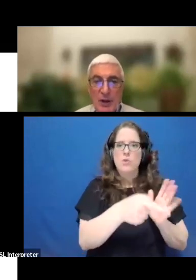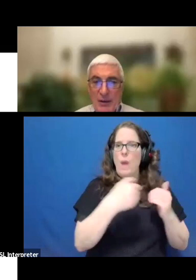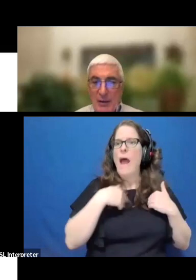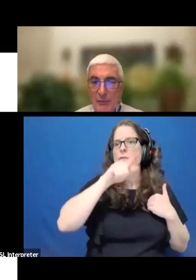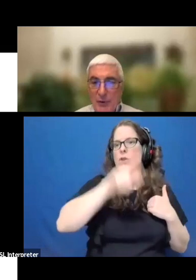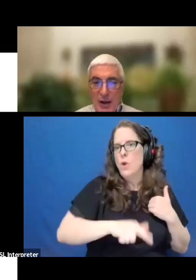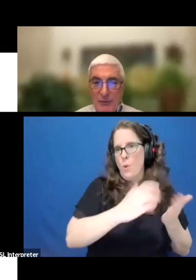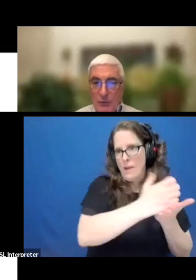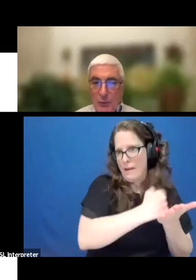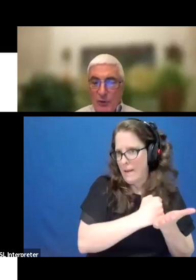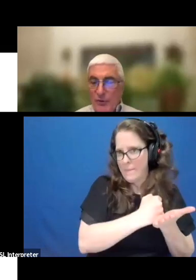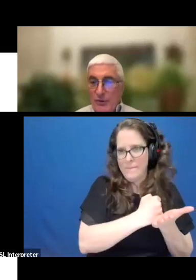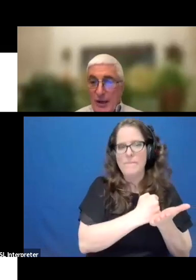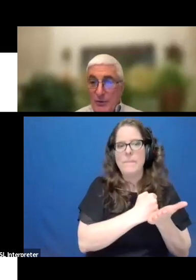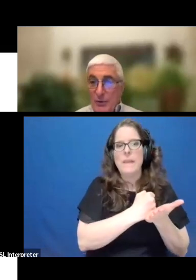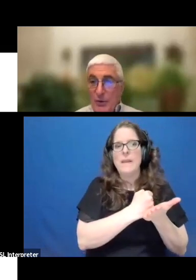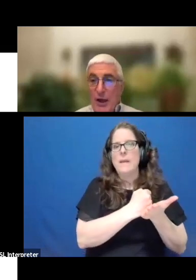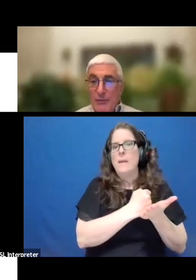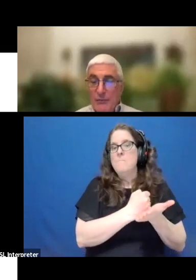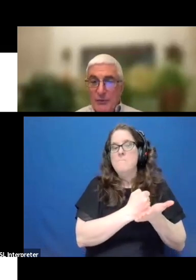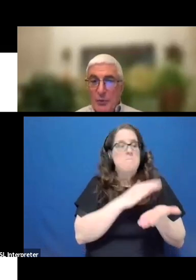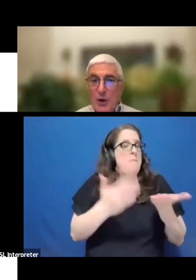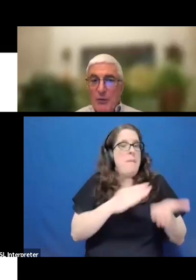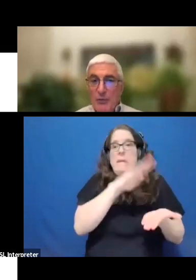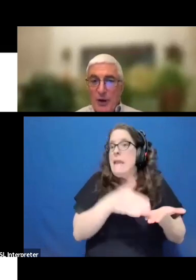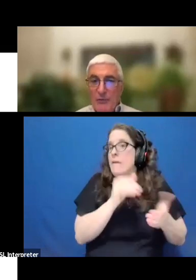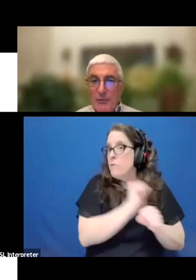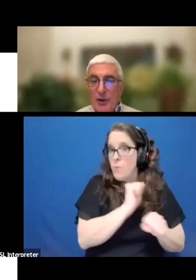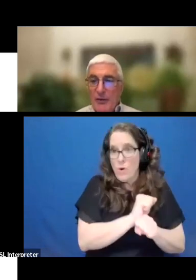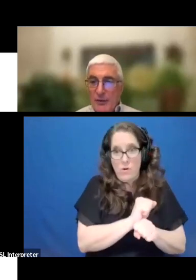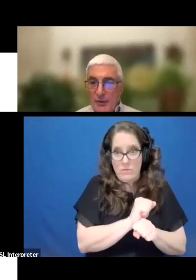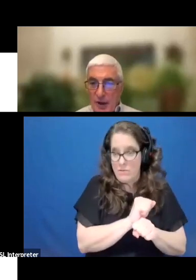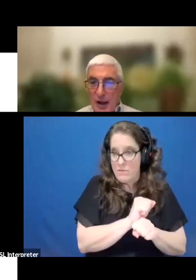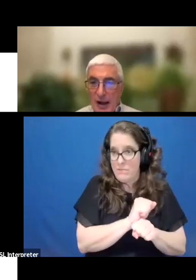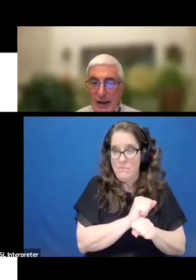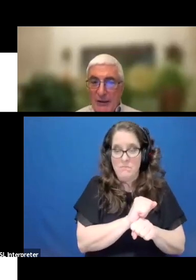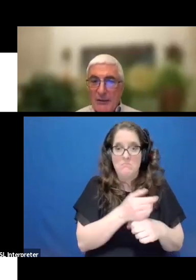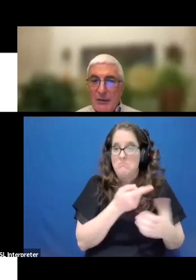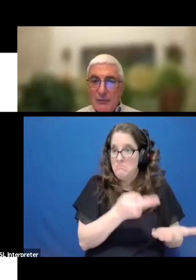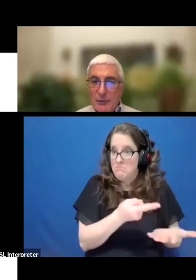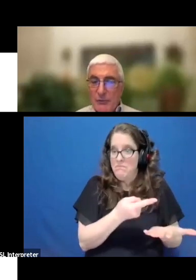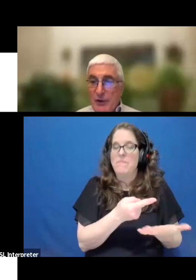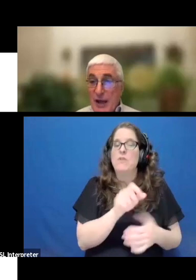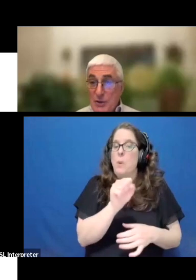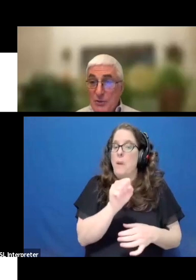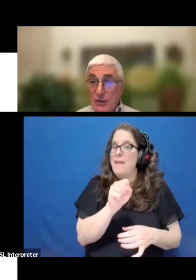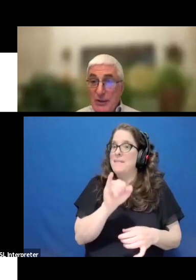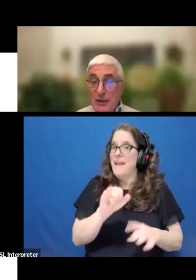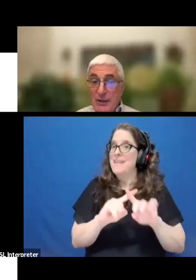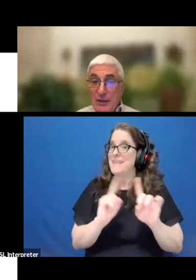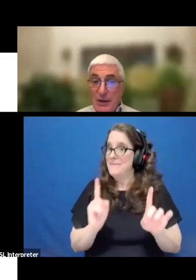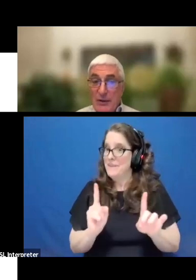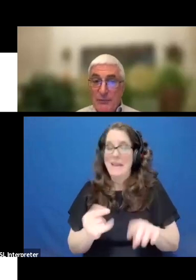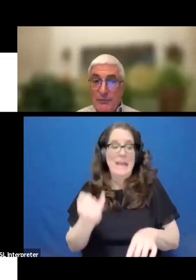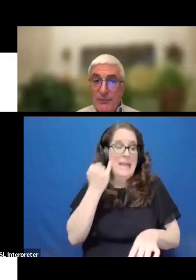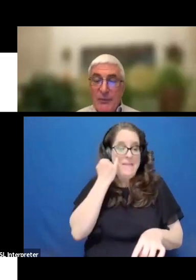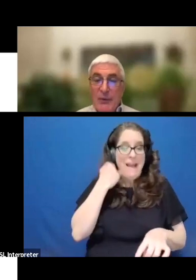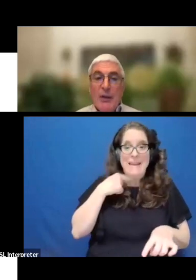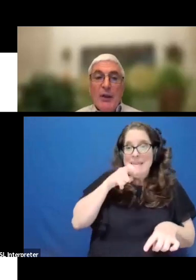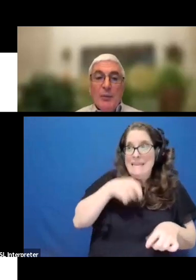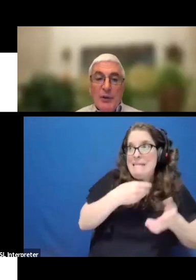You don't ever have to have worked a day in your life to qualify for SSI if you're financially needy